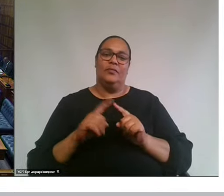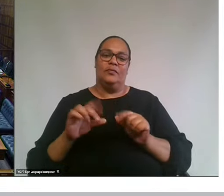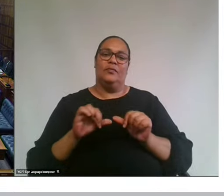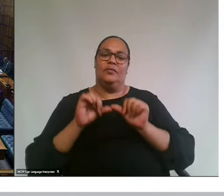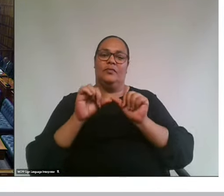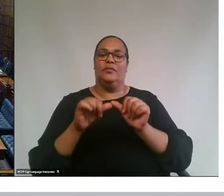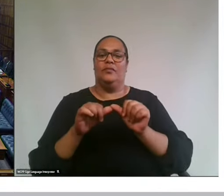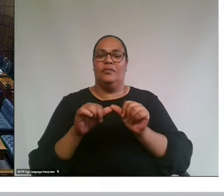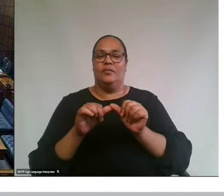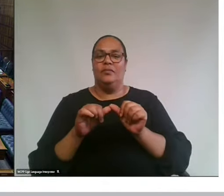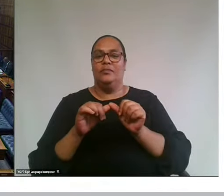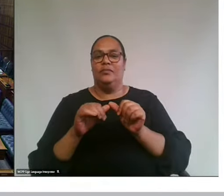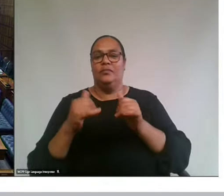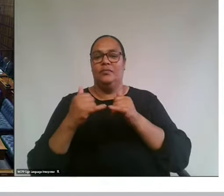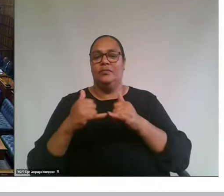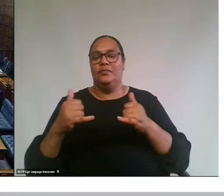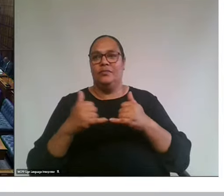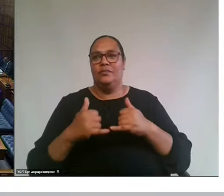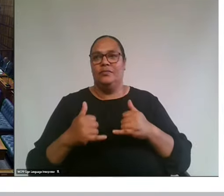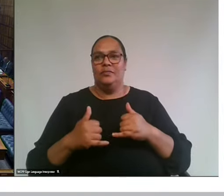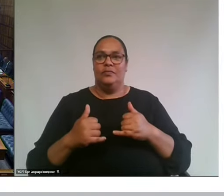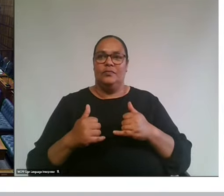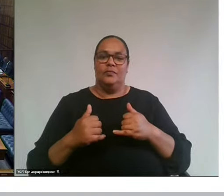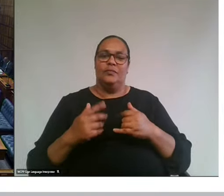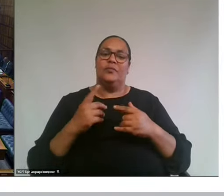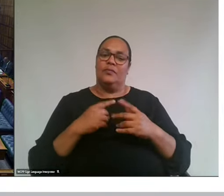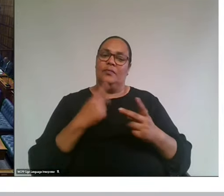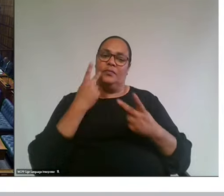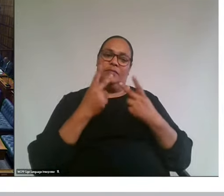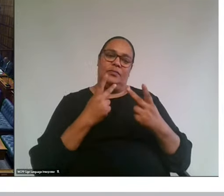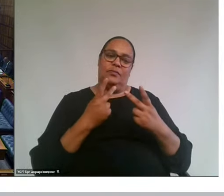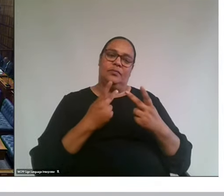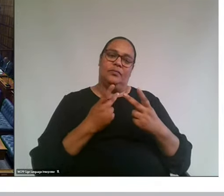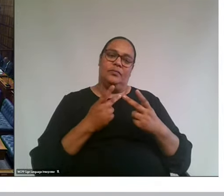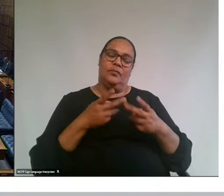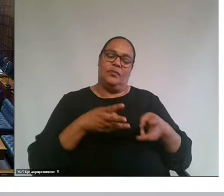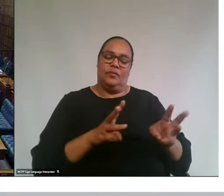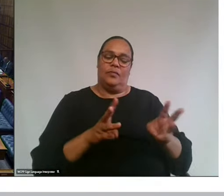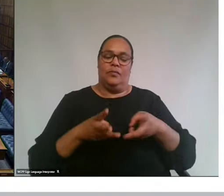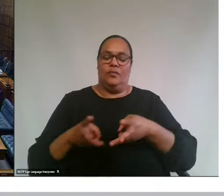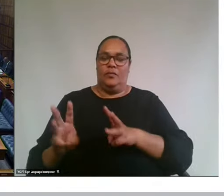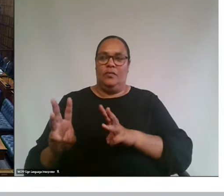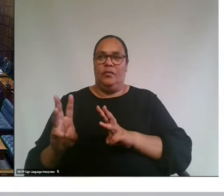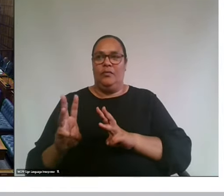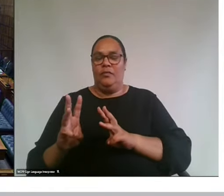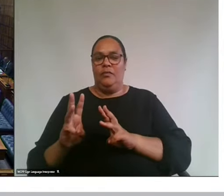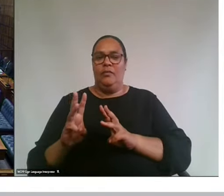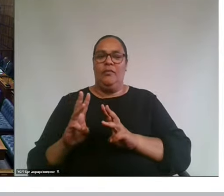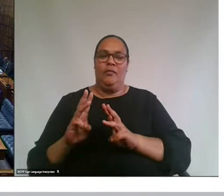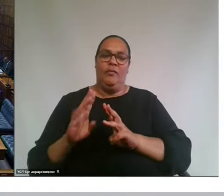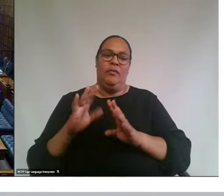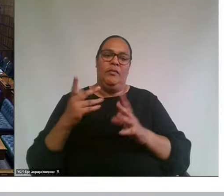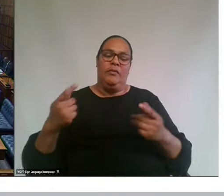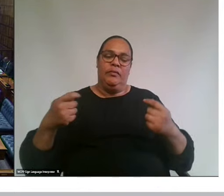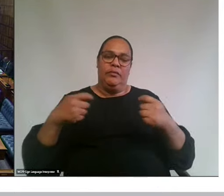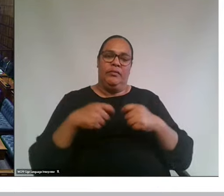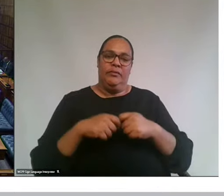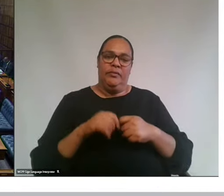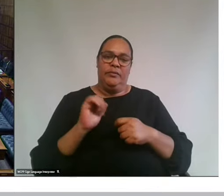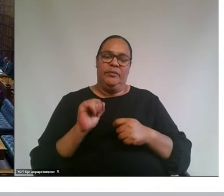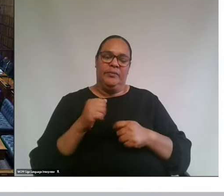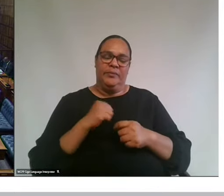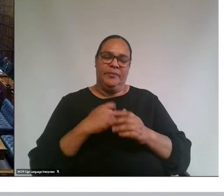apply our minds to that um and looking for Avenues of supplementing um